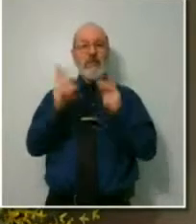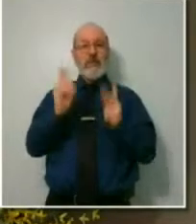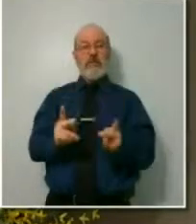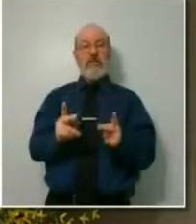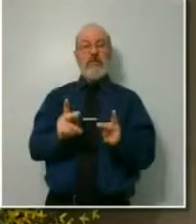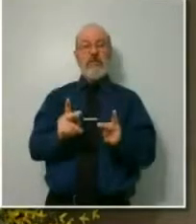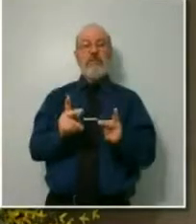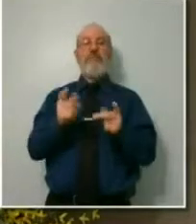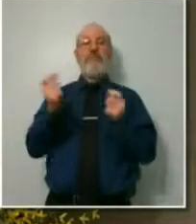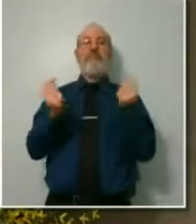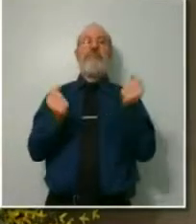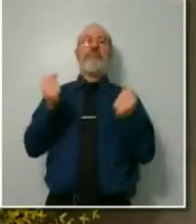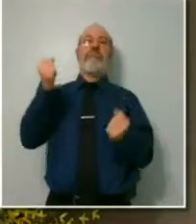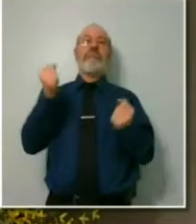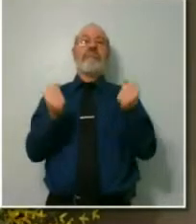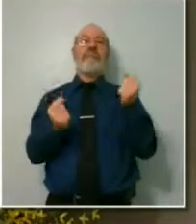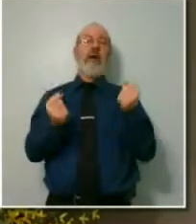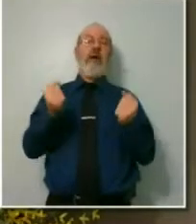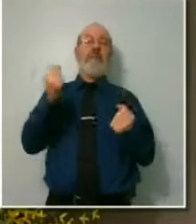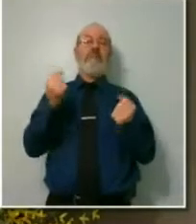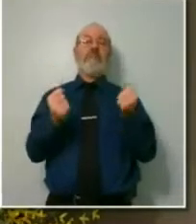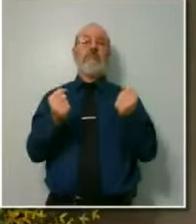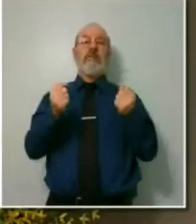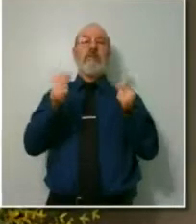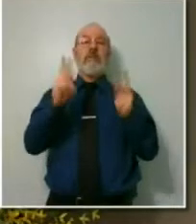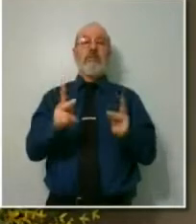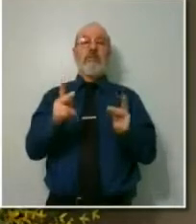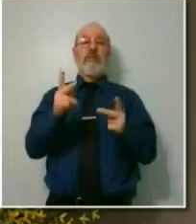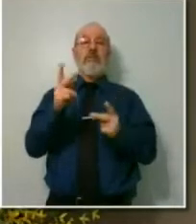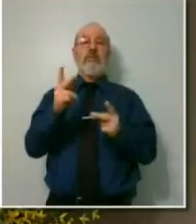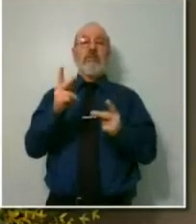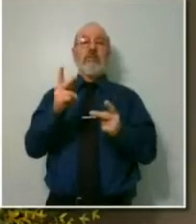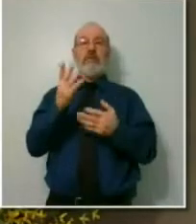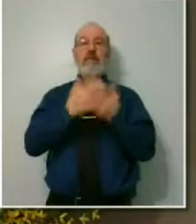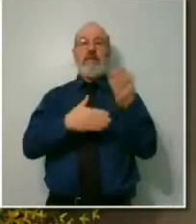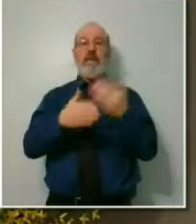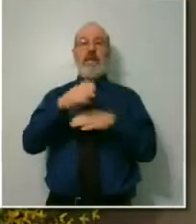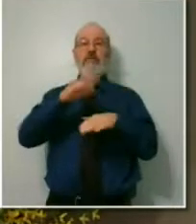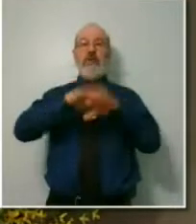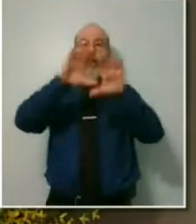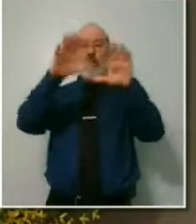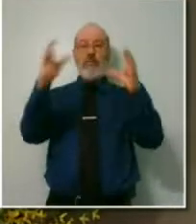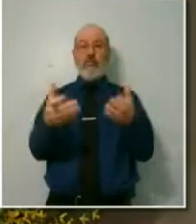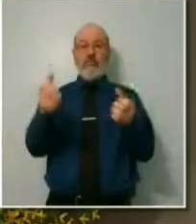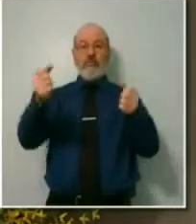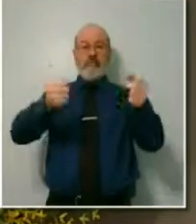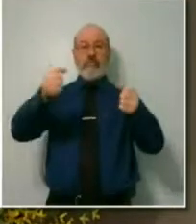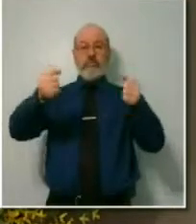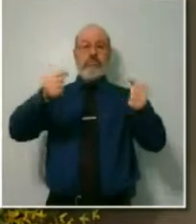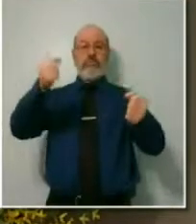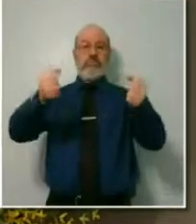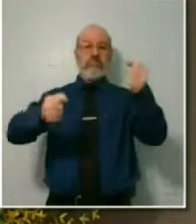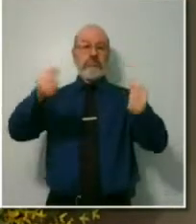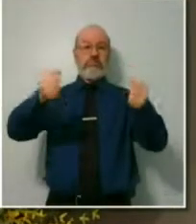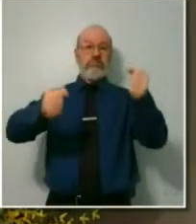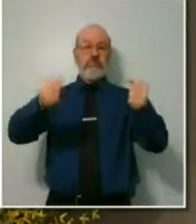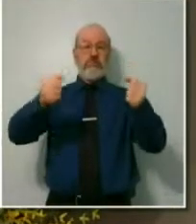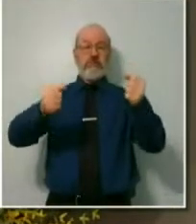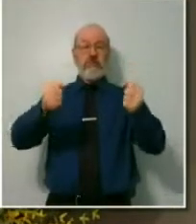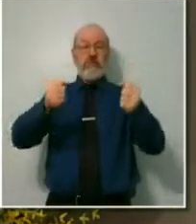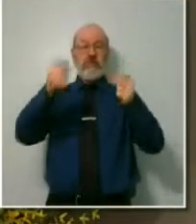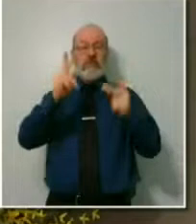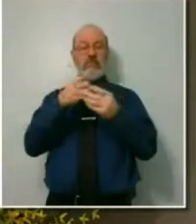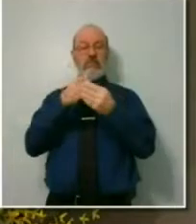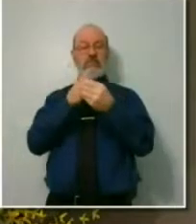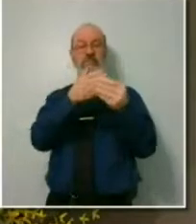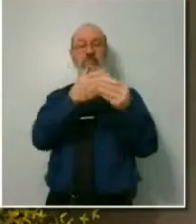controlling the vehicle is the person whose hands are on the steering wheel, the person who is controlling or directing the